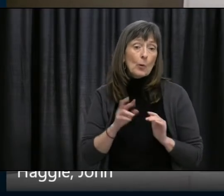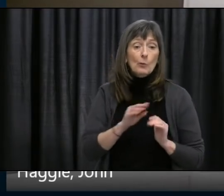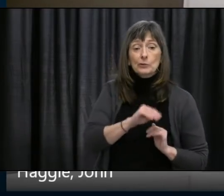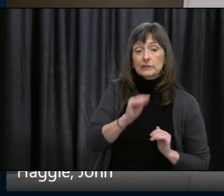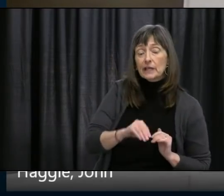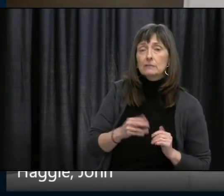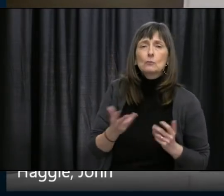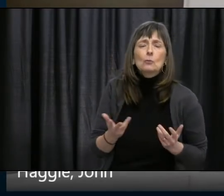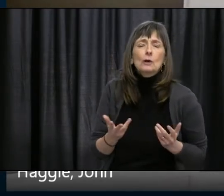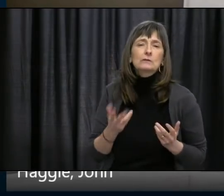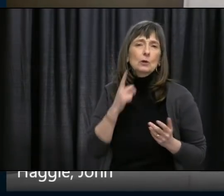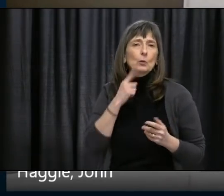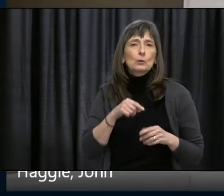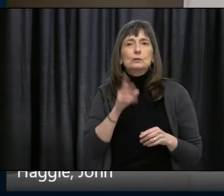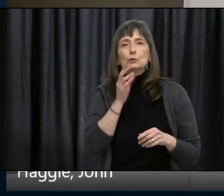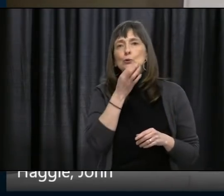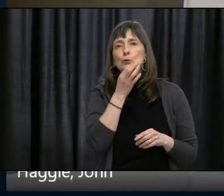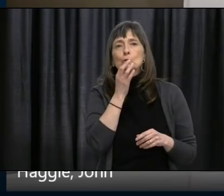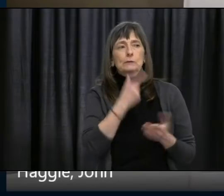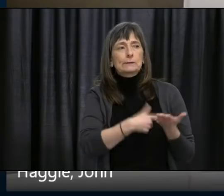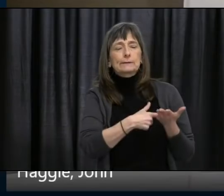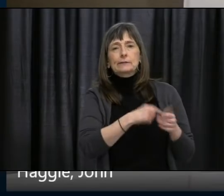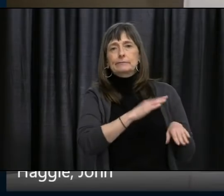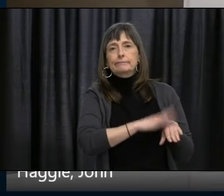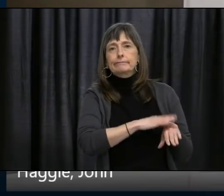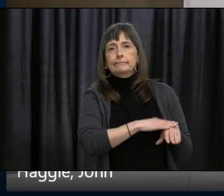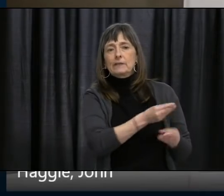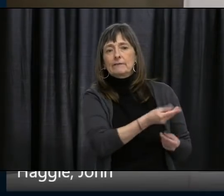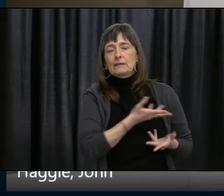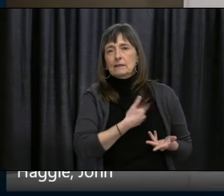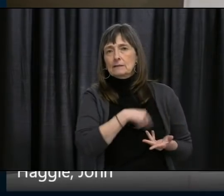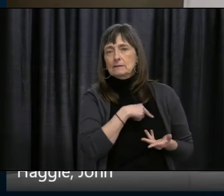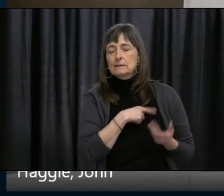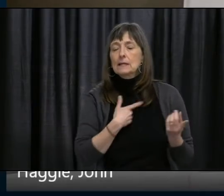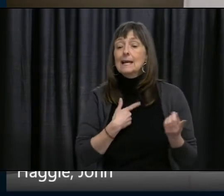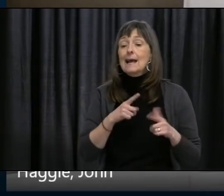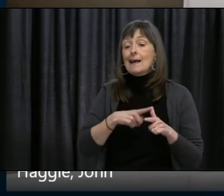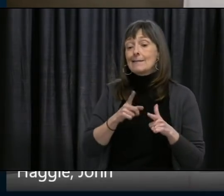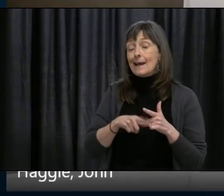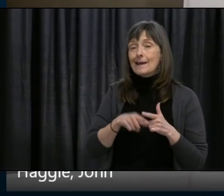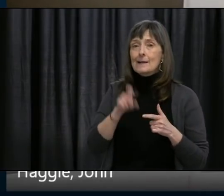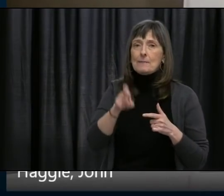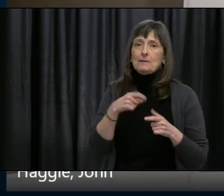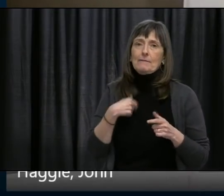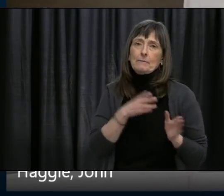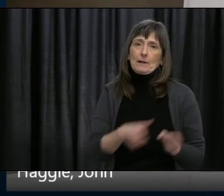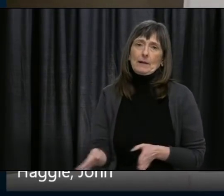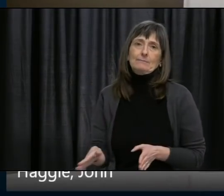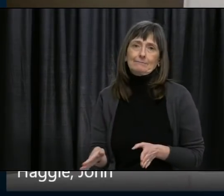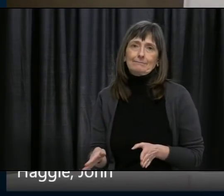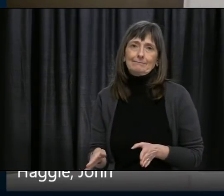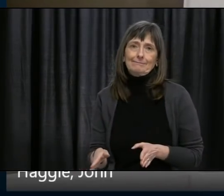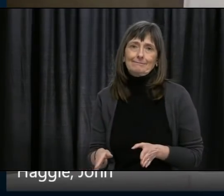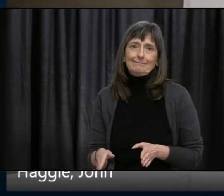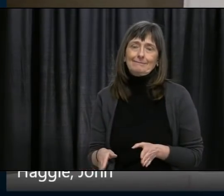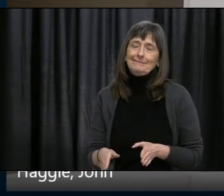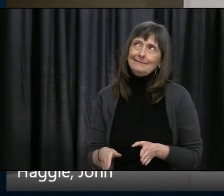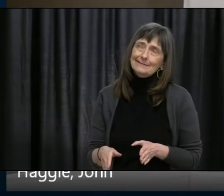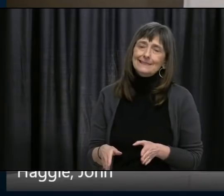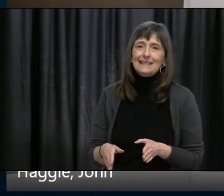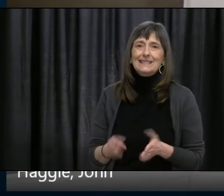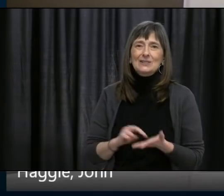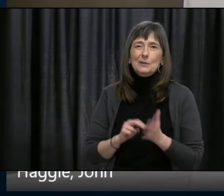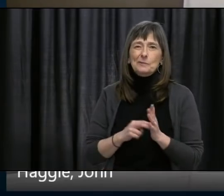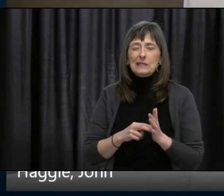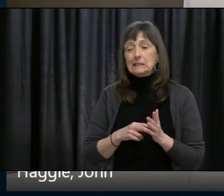over the next couple of days. But then we have to have a plan in place that is ready to roll. And that will take different